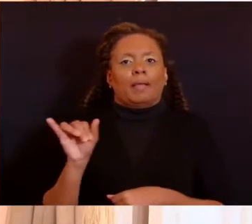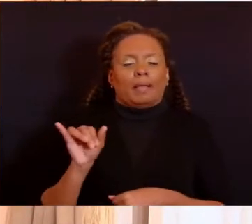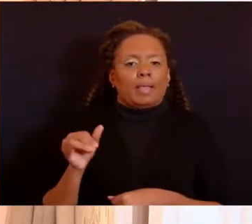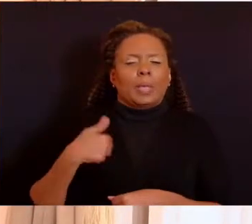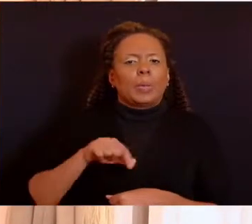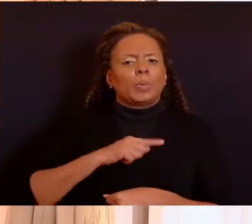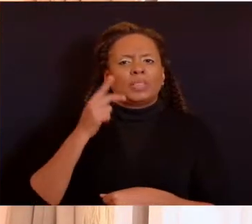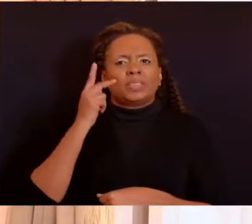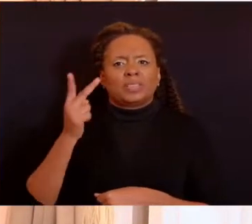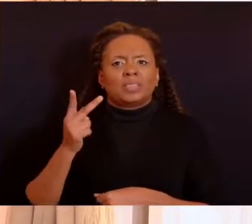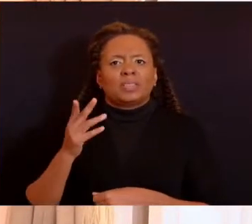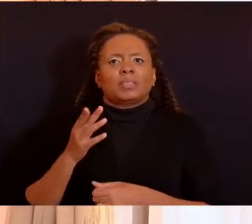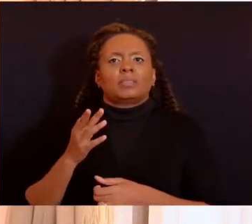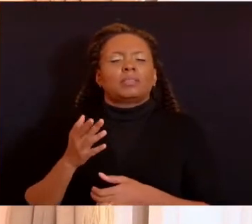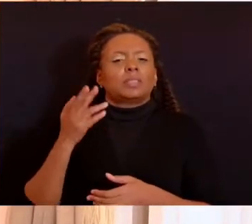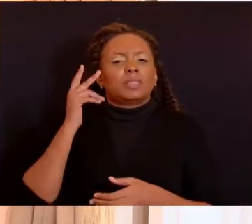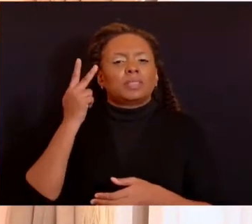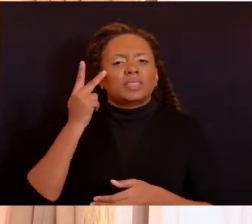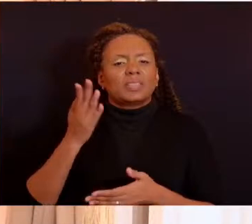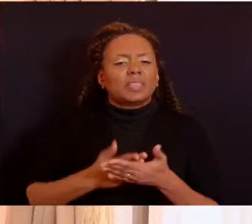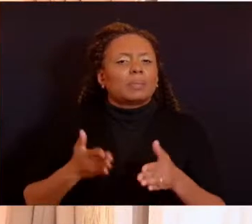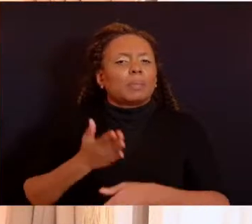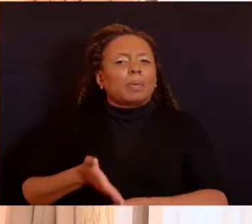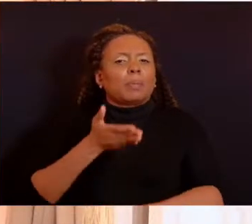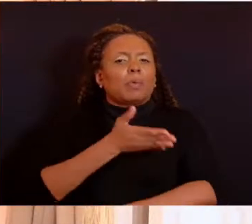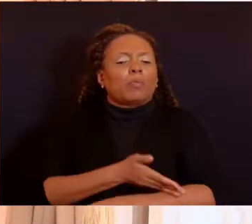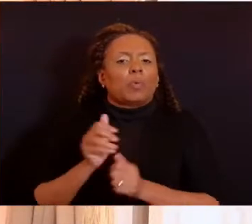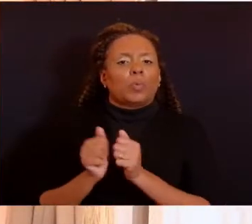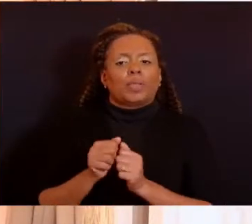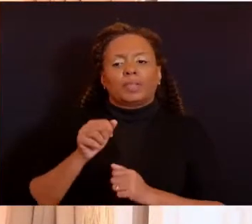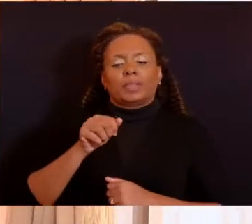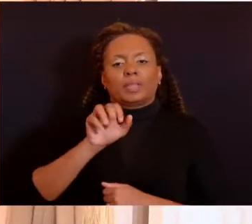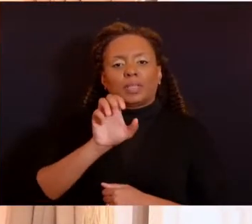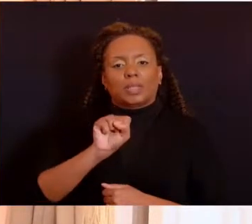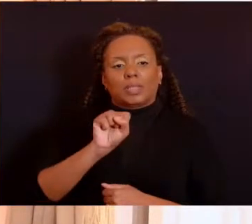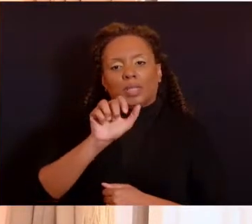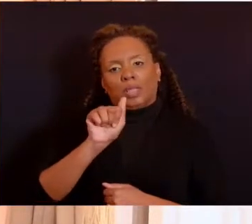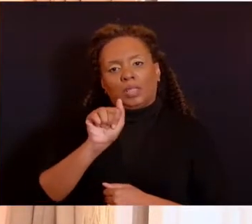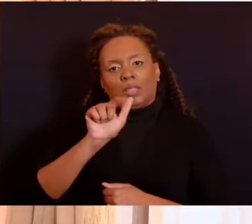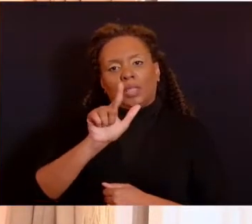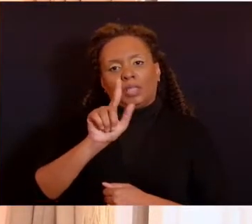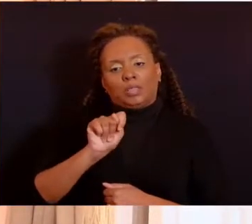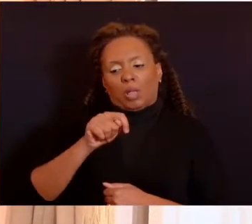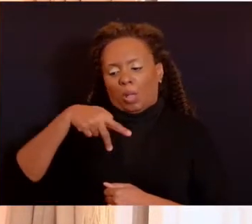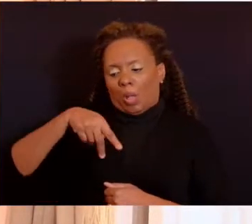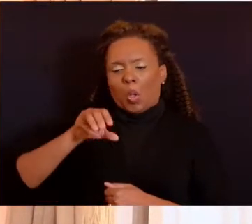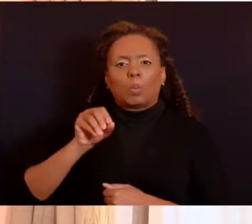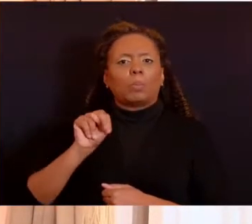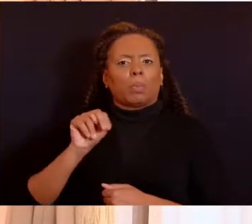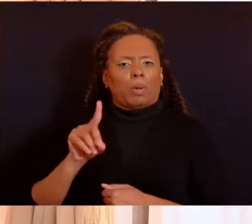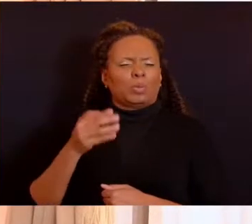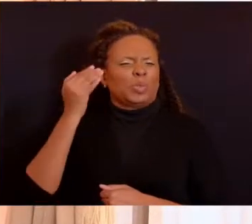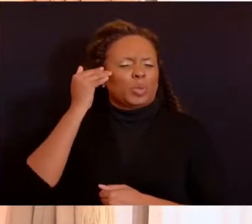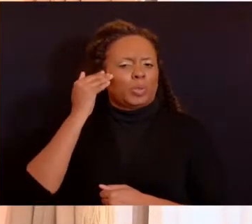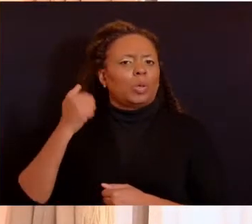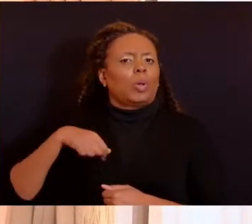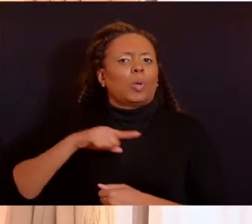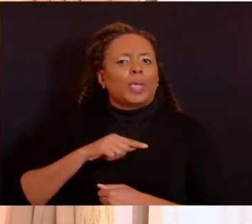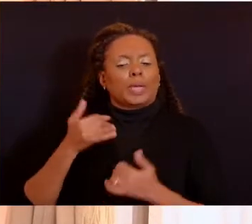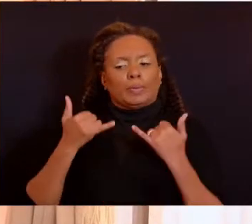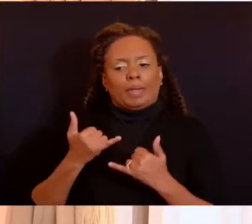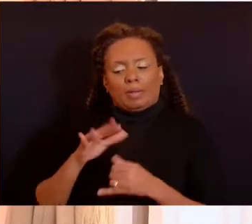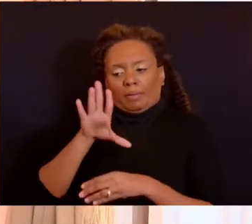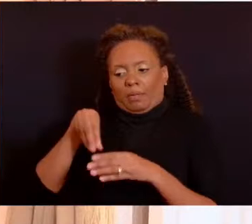appreciable improvement in is the salt pond in St. Peter. The work has not finished there. We have been undertaking a project with the Caribbean Development